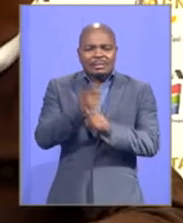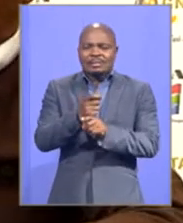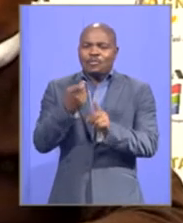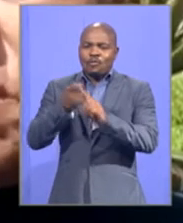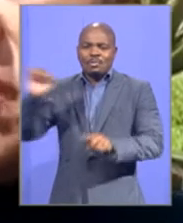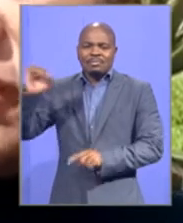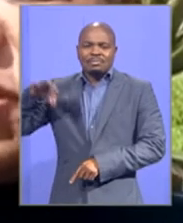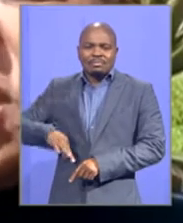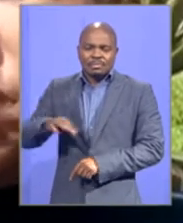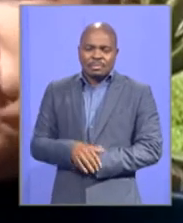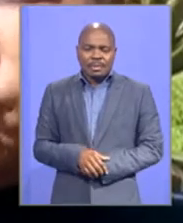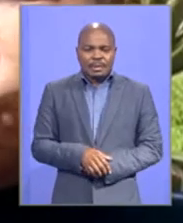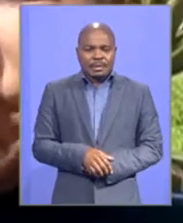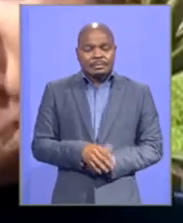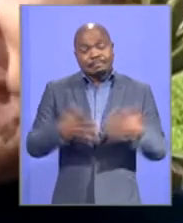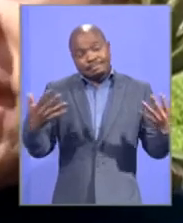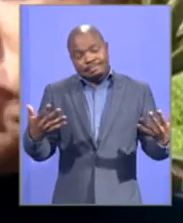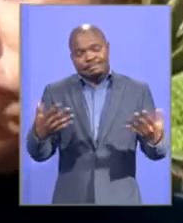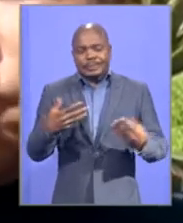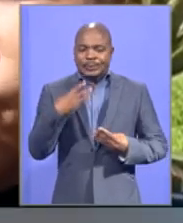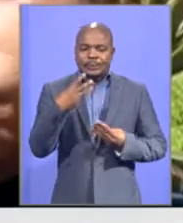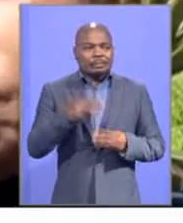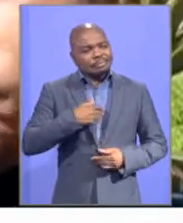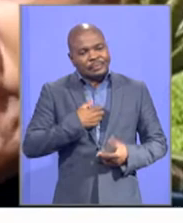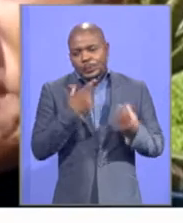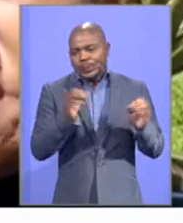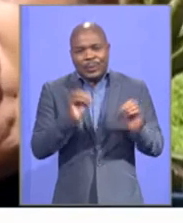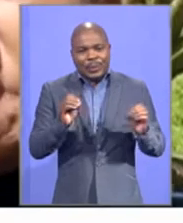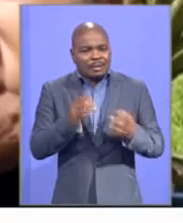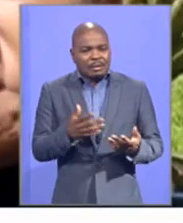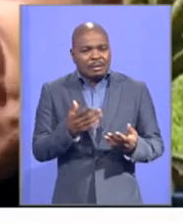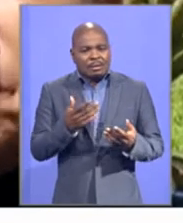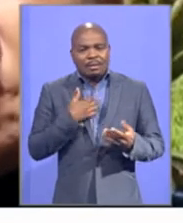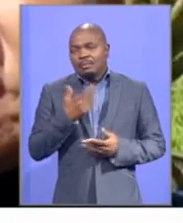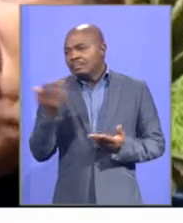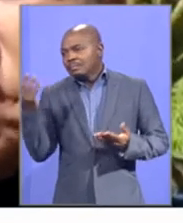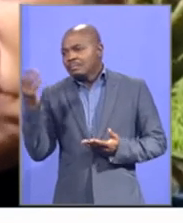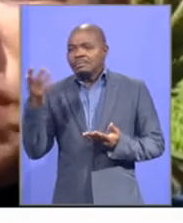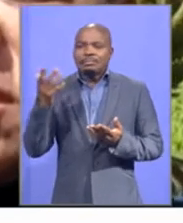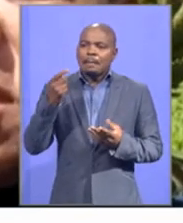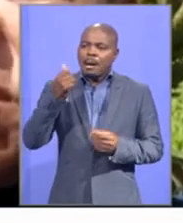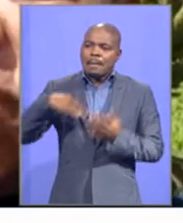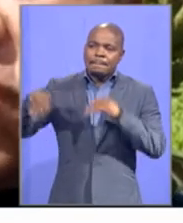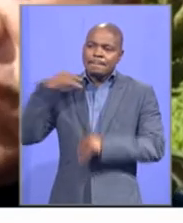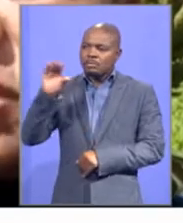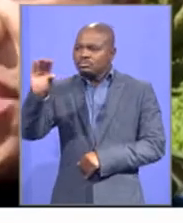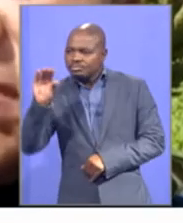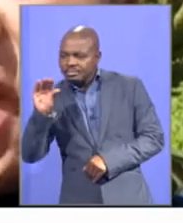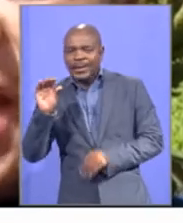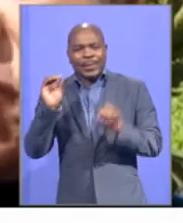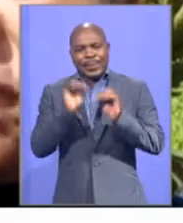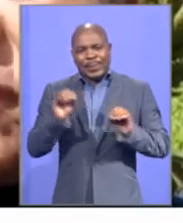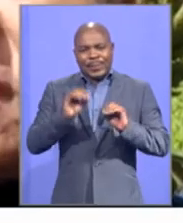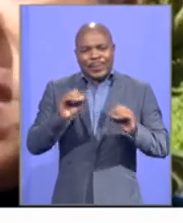la bona. Unfortunately, we have nowhere else to go to get some reimbursements or